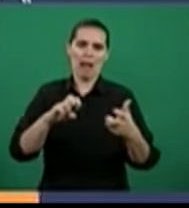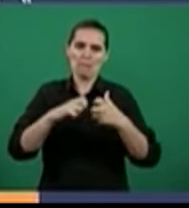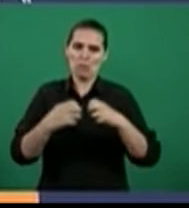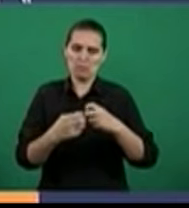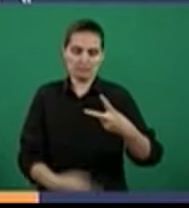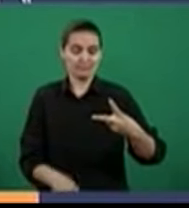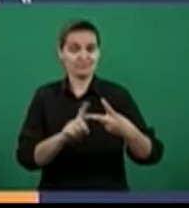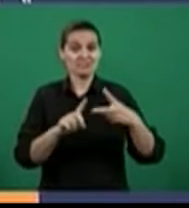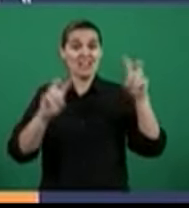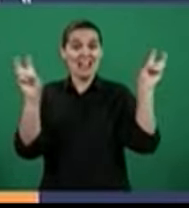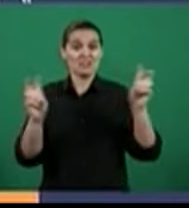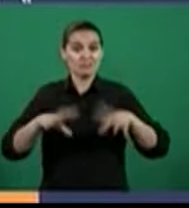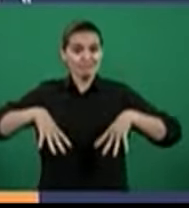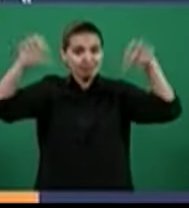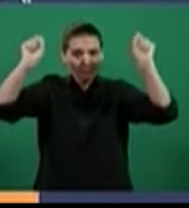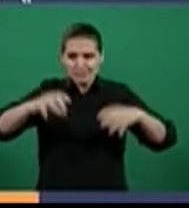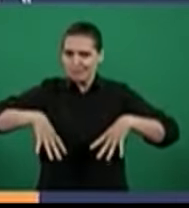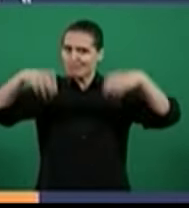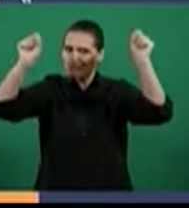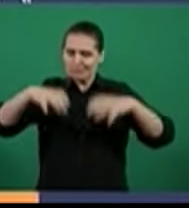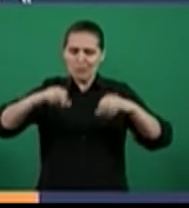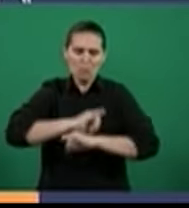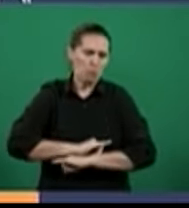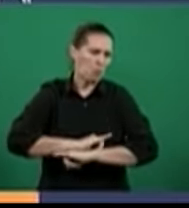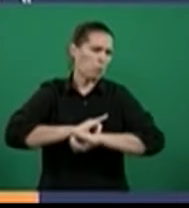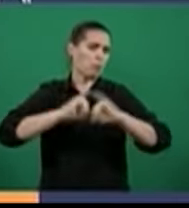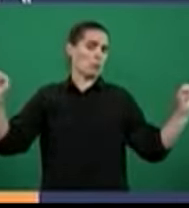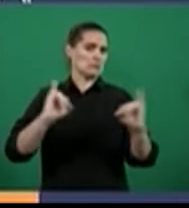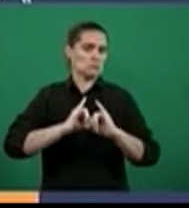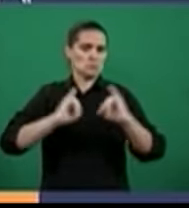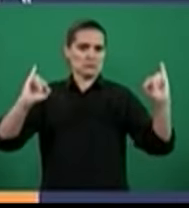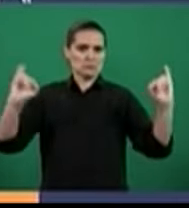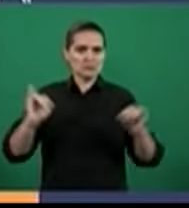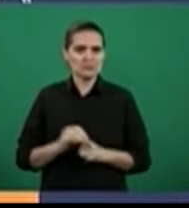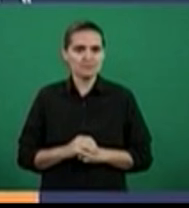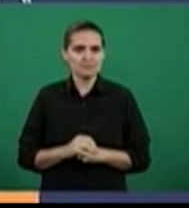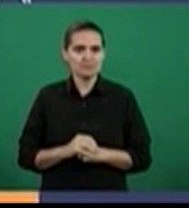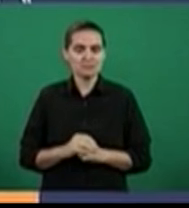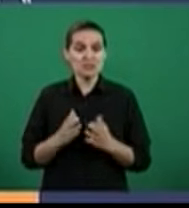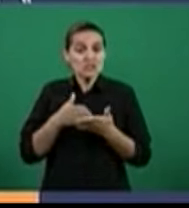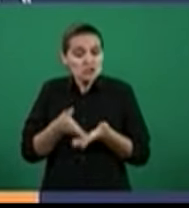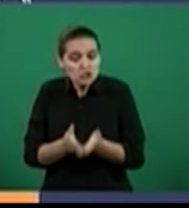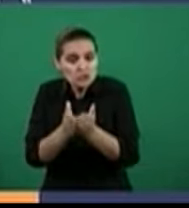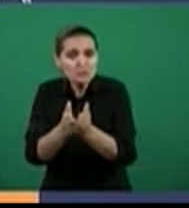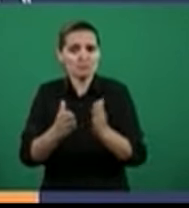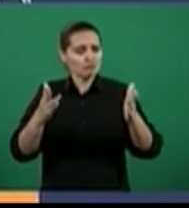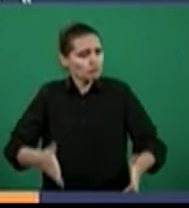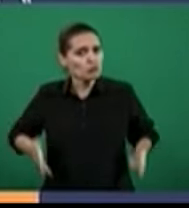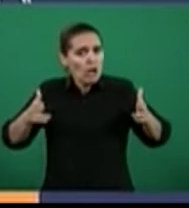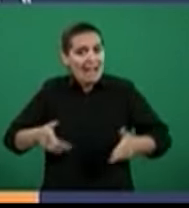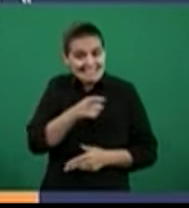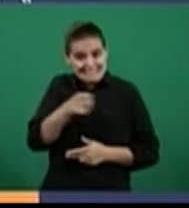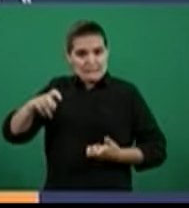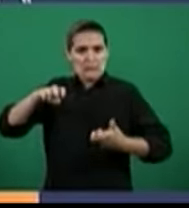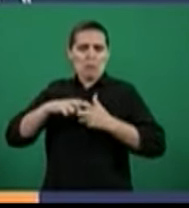Electricity load shedding was worse than in previous years. Port and rail problems also emerged as